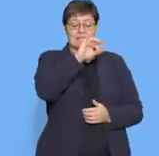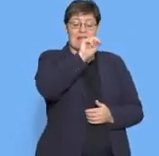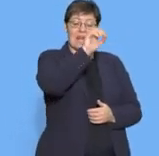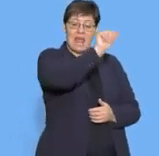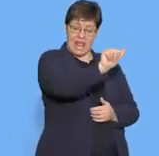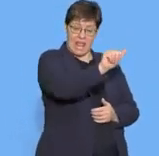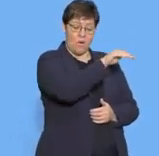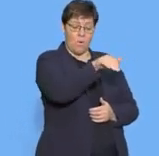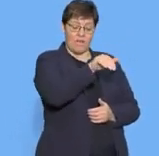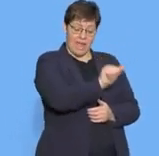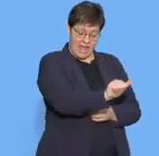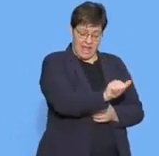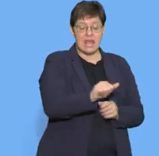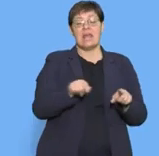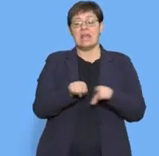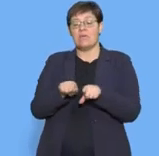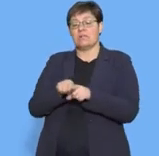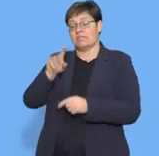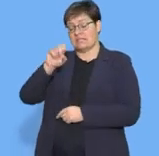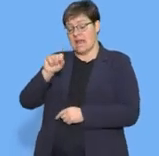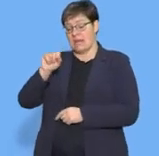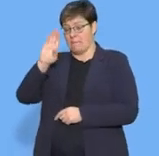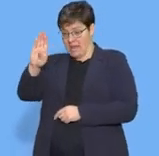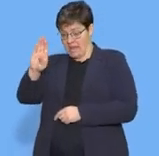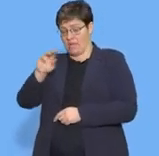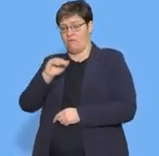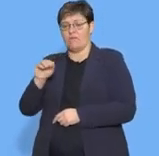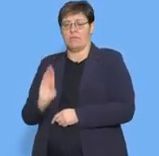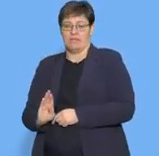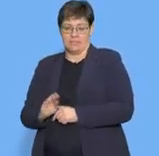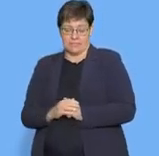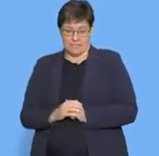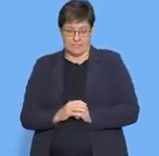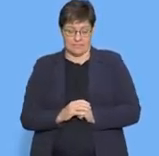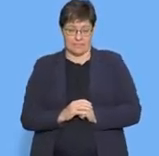over A is equal to sine B over B.